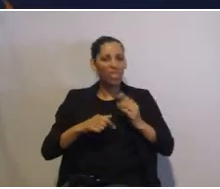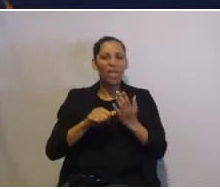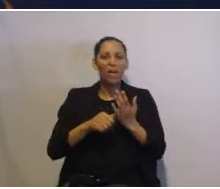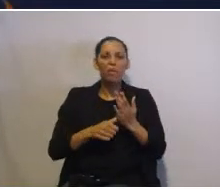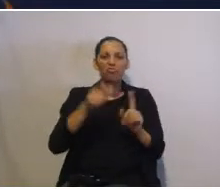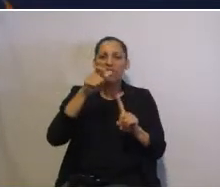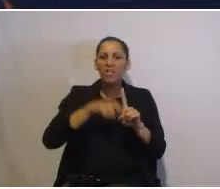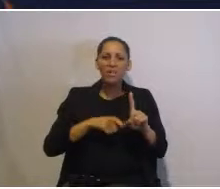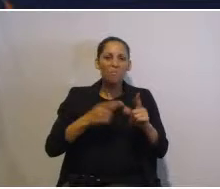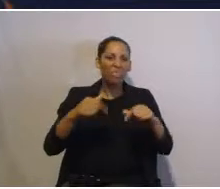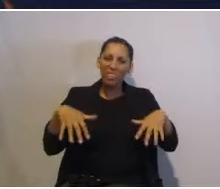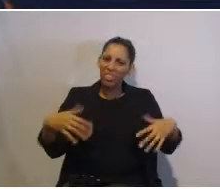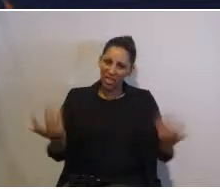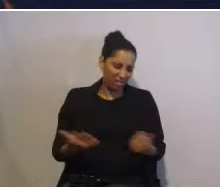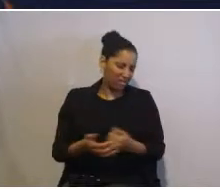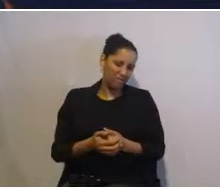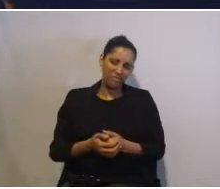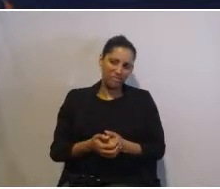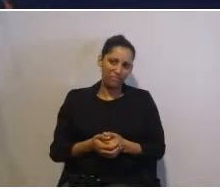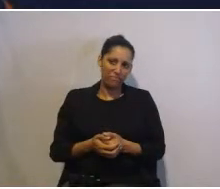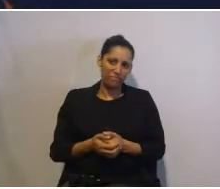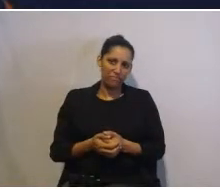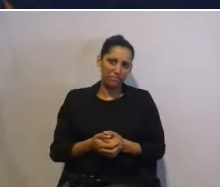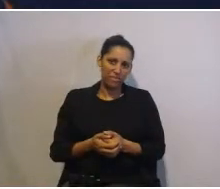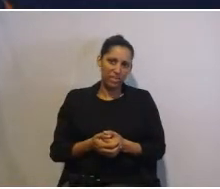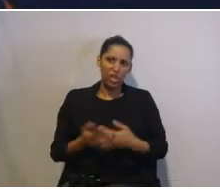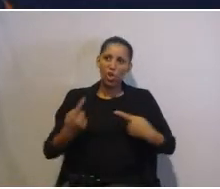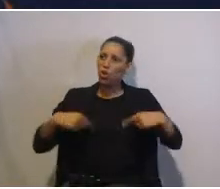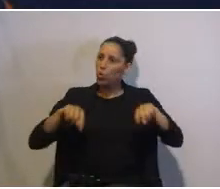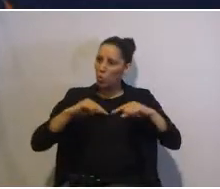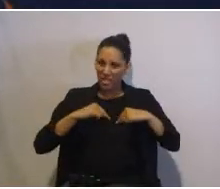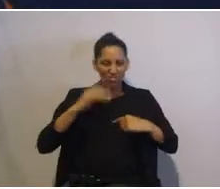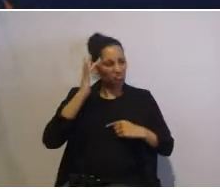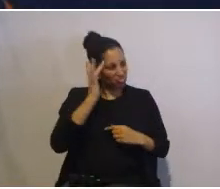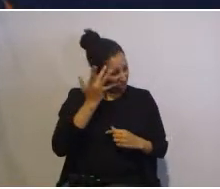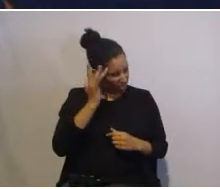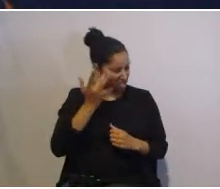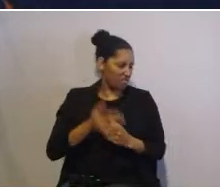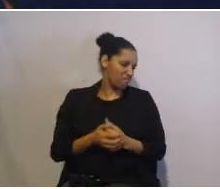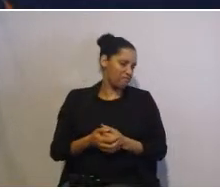have money, people. We are struggling.